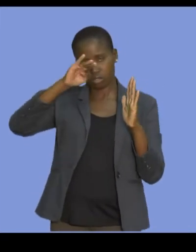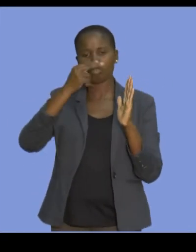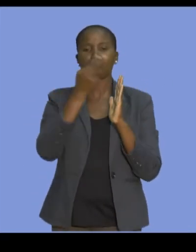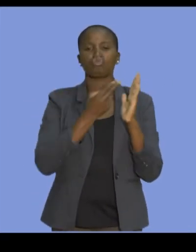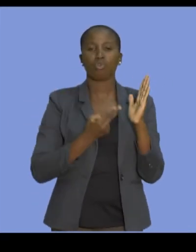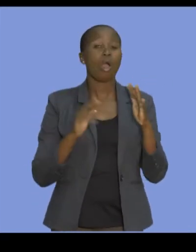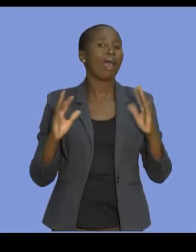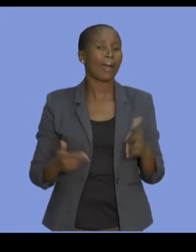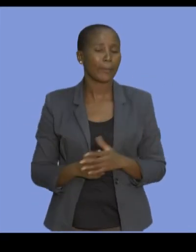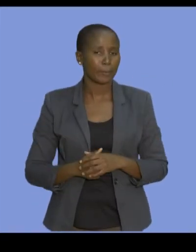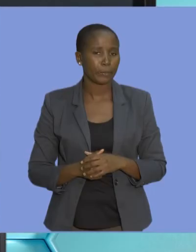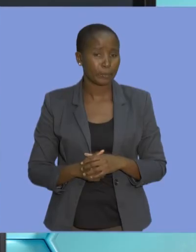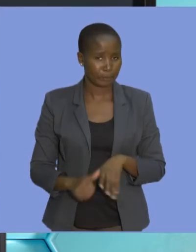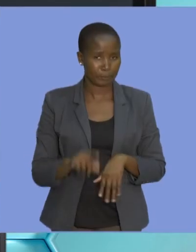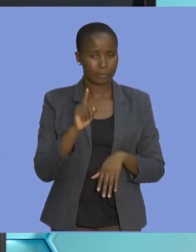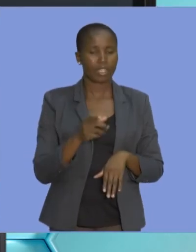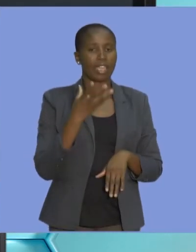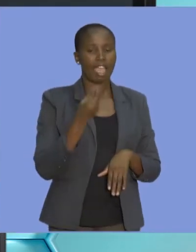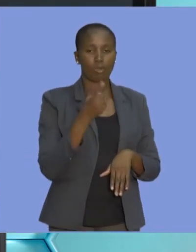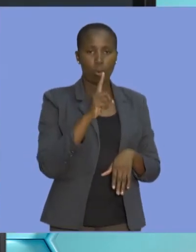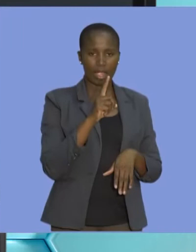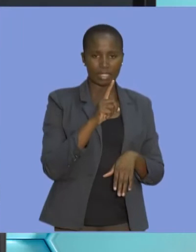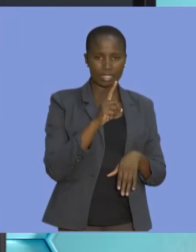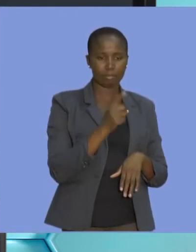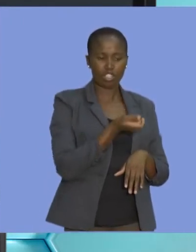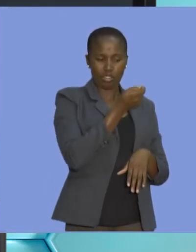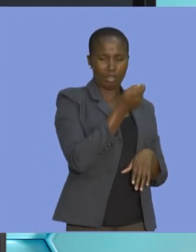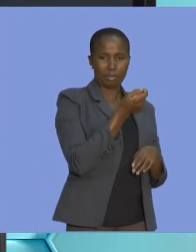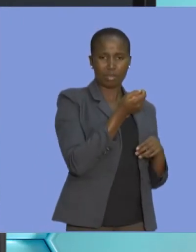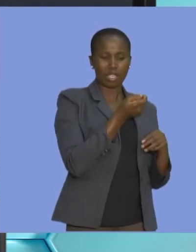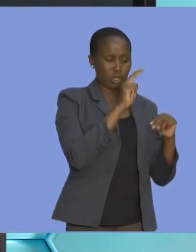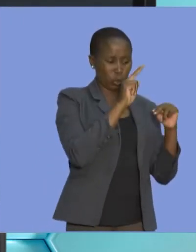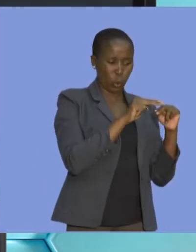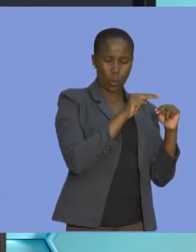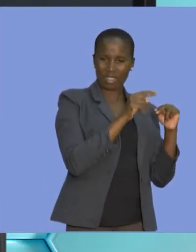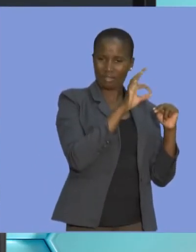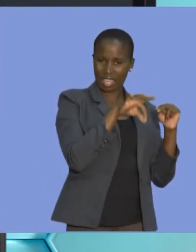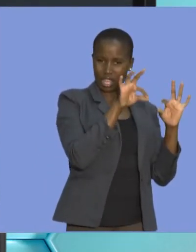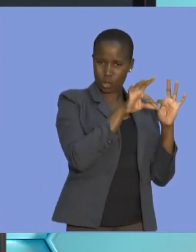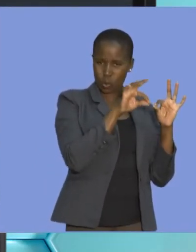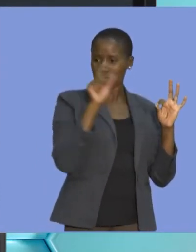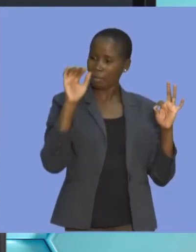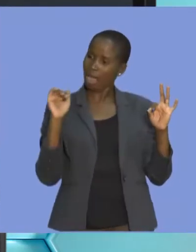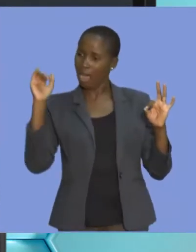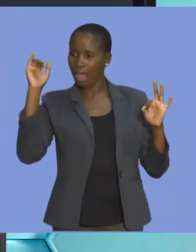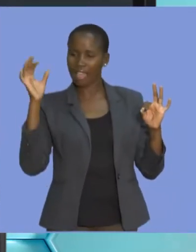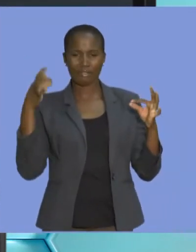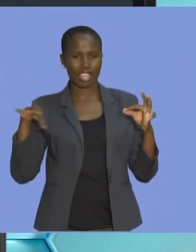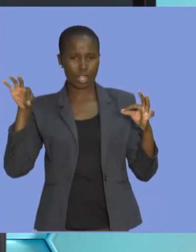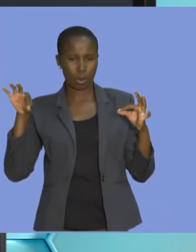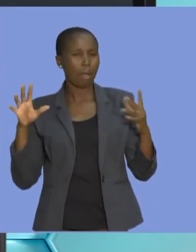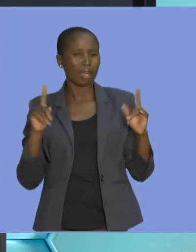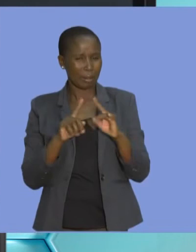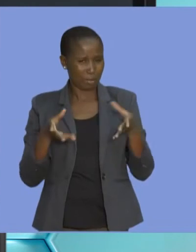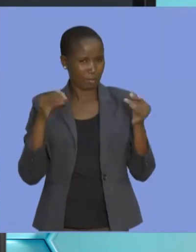Whisker plot, we have the minimum value, the maximum value, and quartile. Where do I get the maximum value from the cumulative